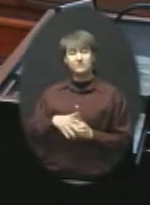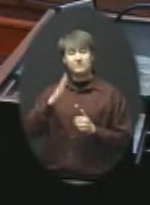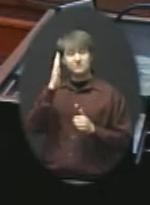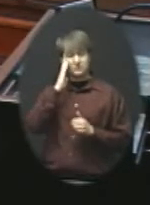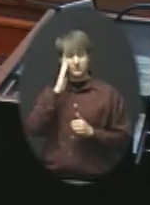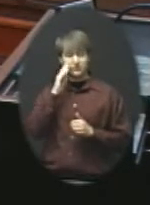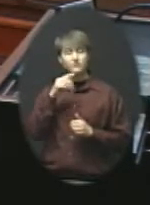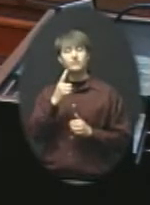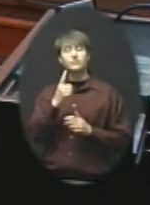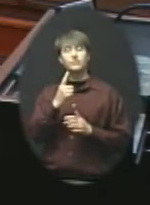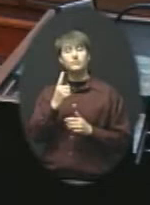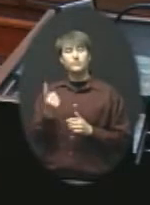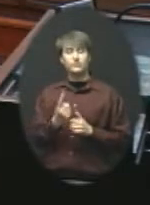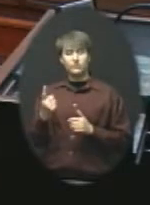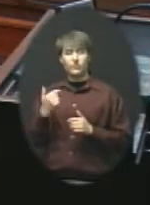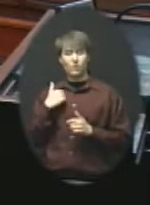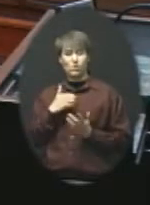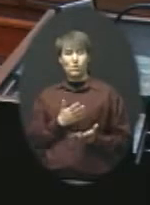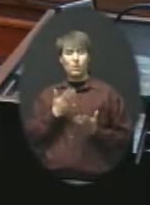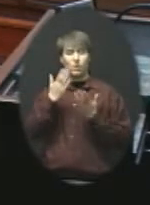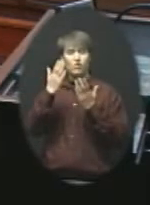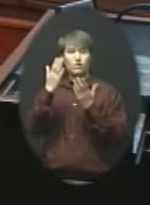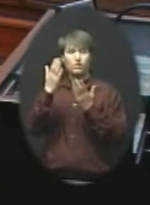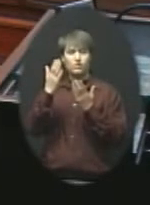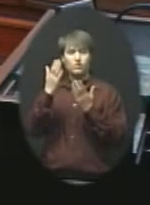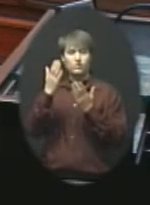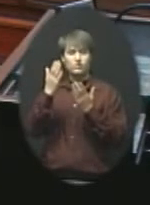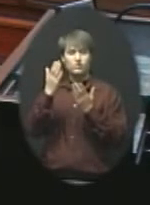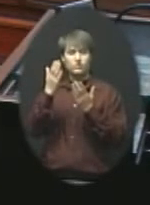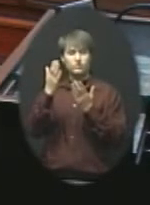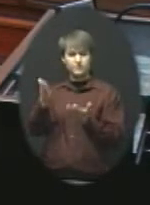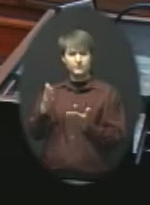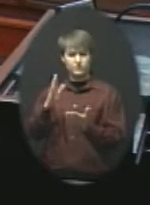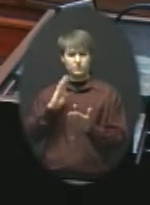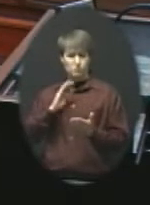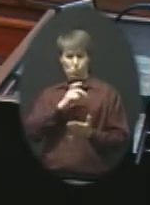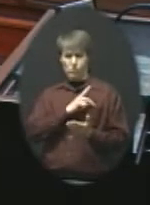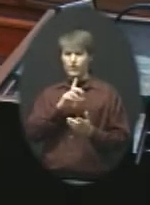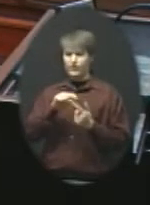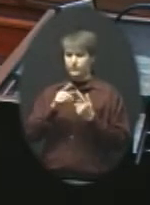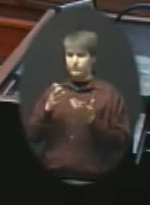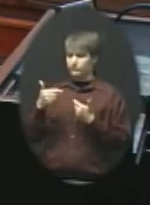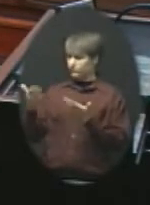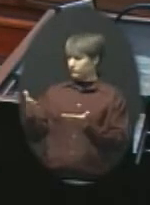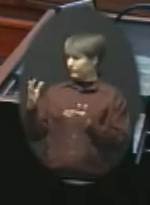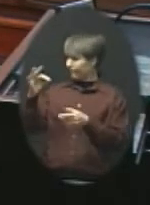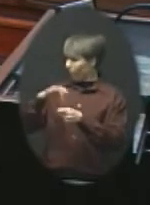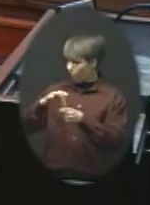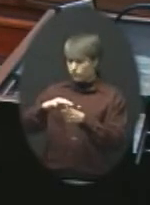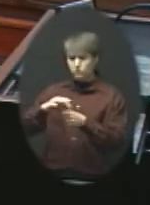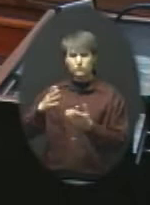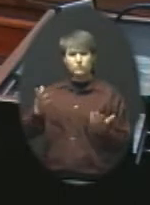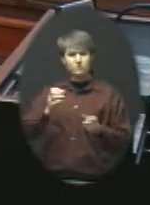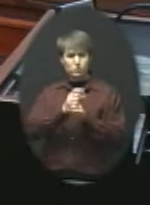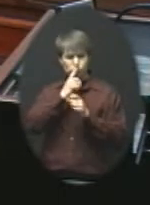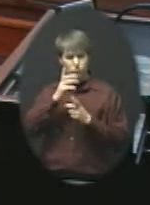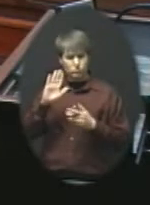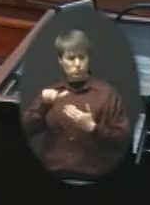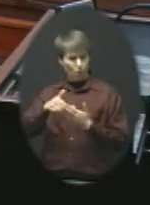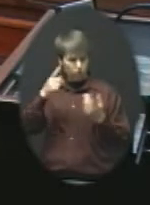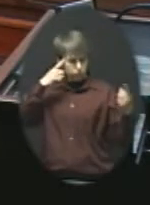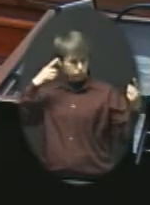This is one of the things that we wanted to bring to the board and then bring to the vote and make sure that this is something that we all agree